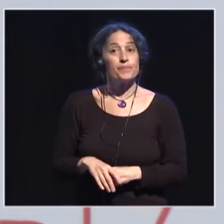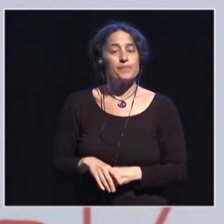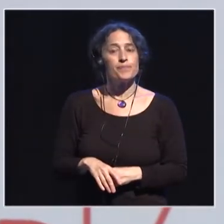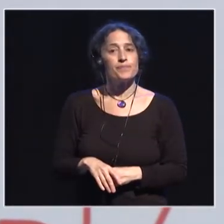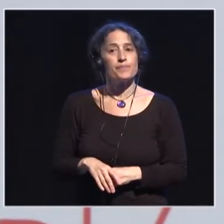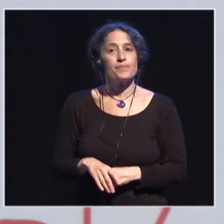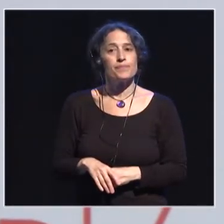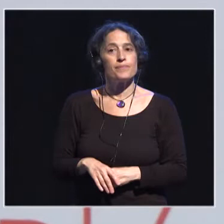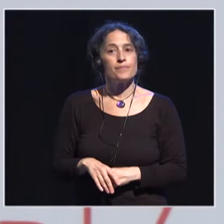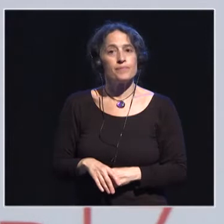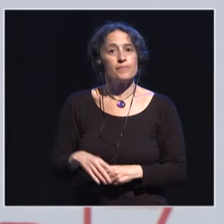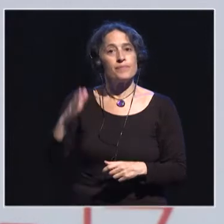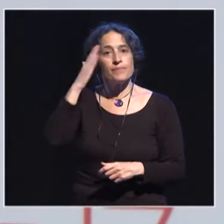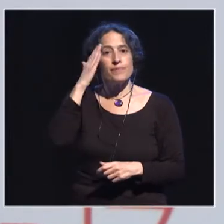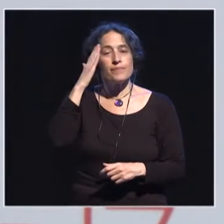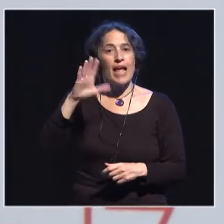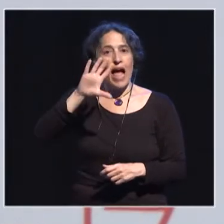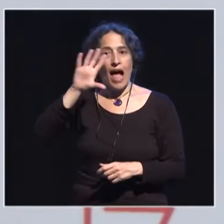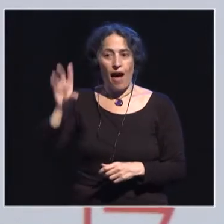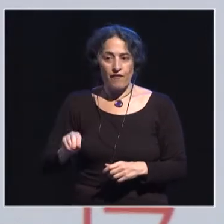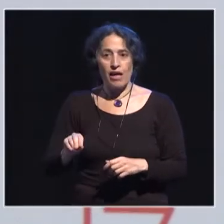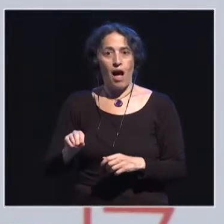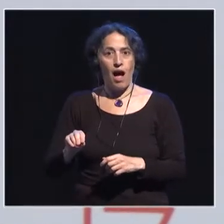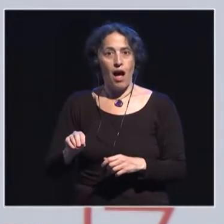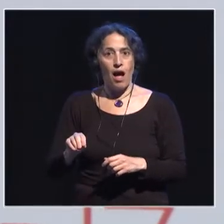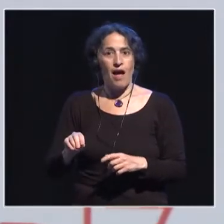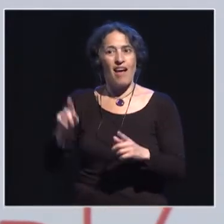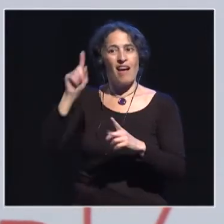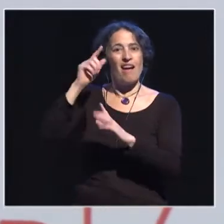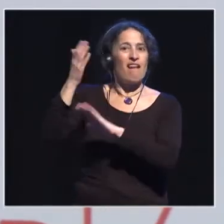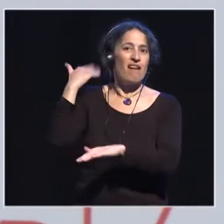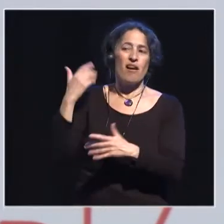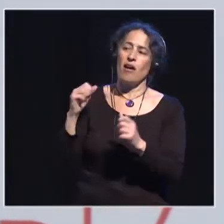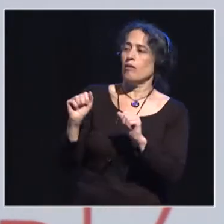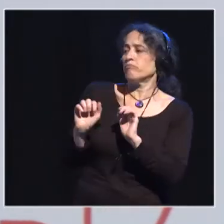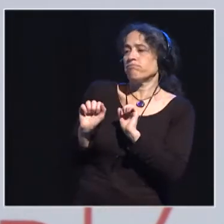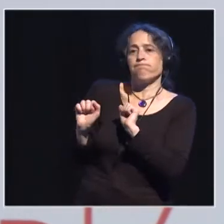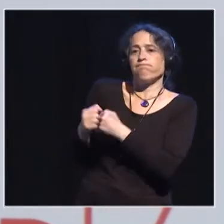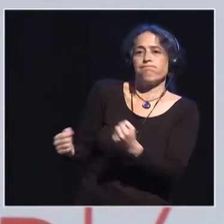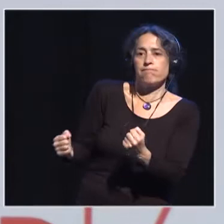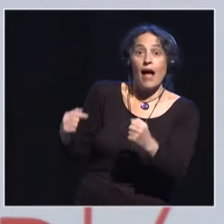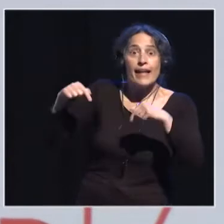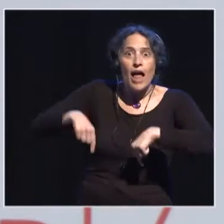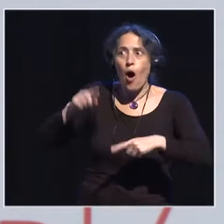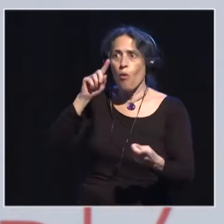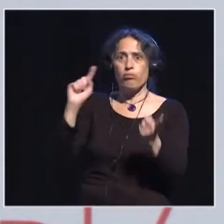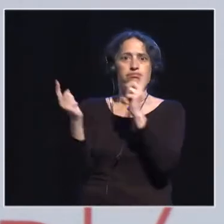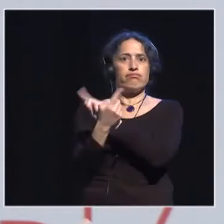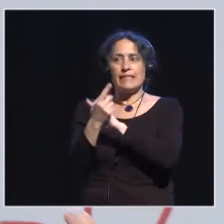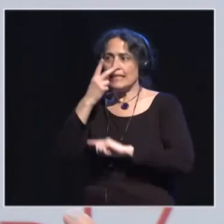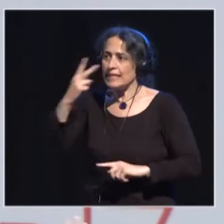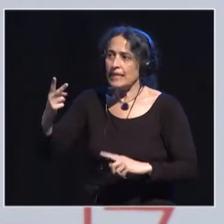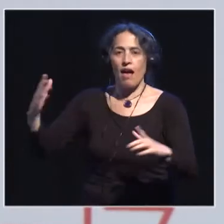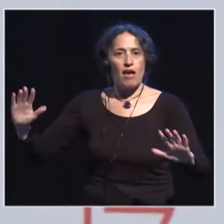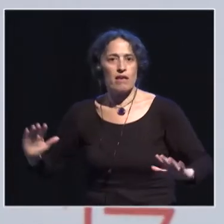because it's no longer portrayed as the hopeless continent, rather than the young, vibrant,